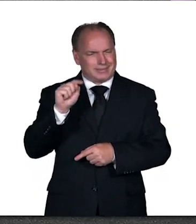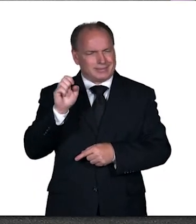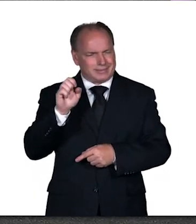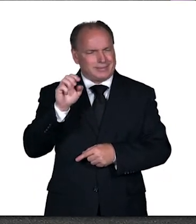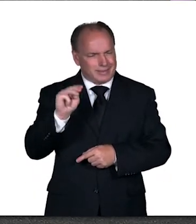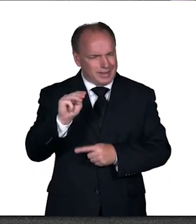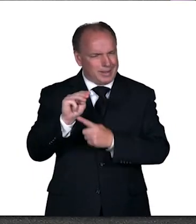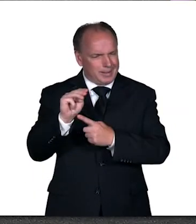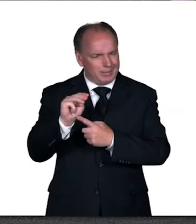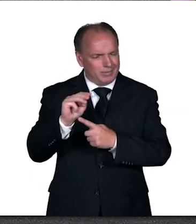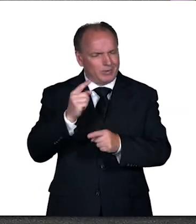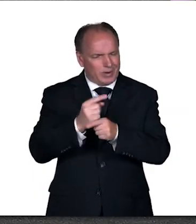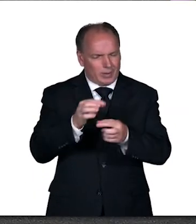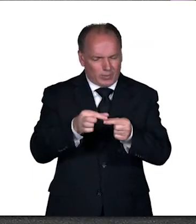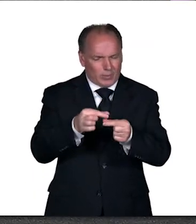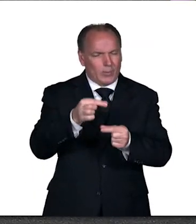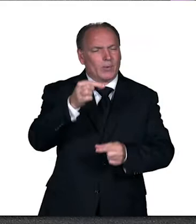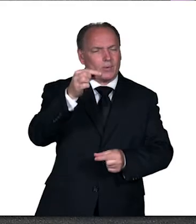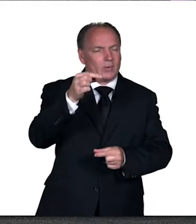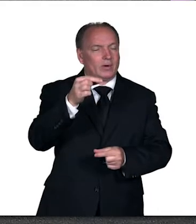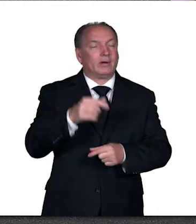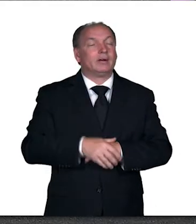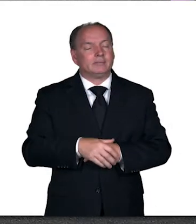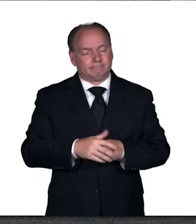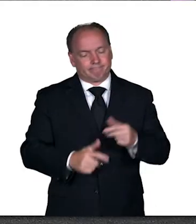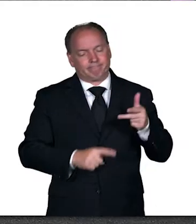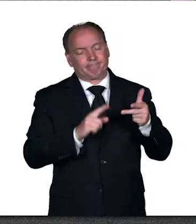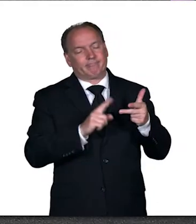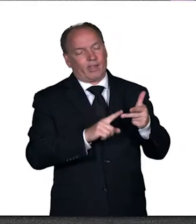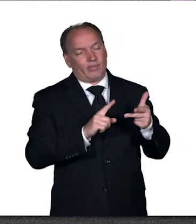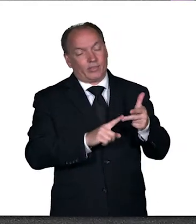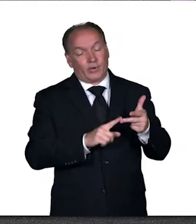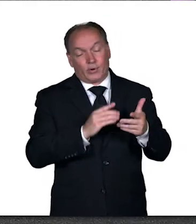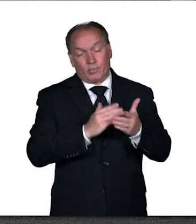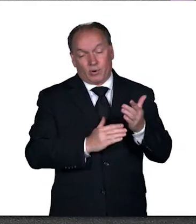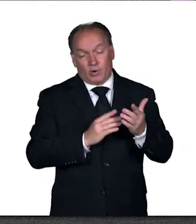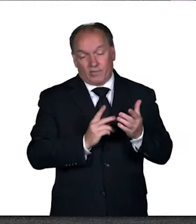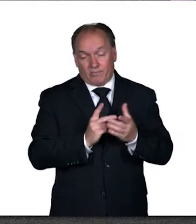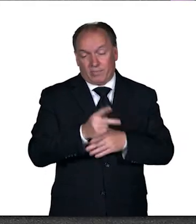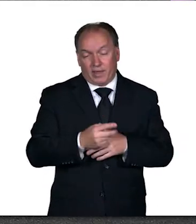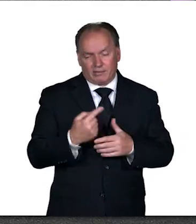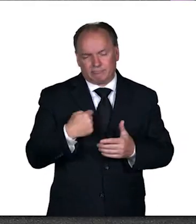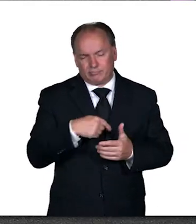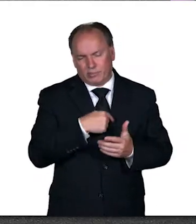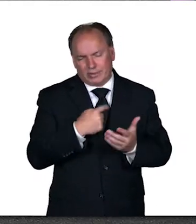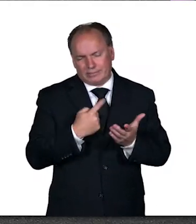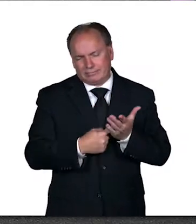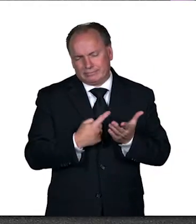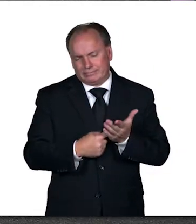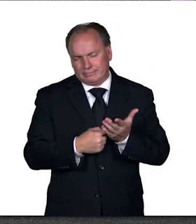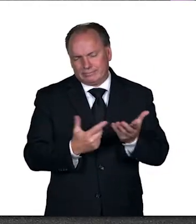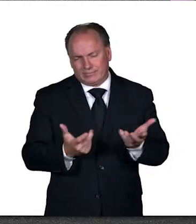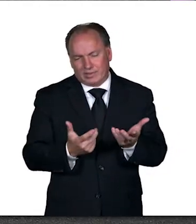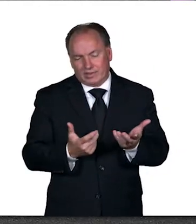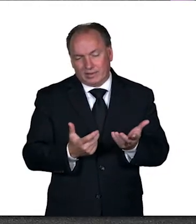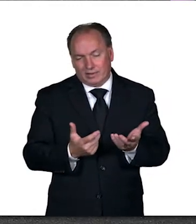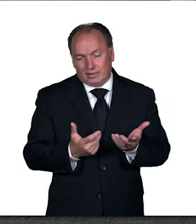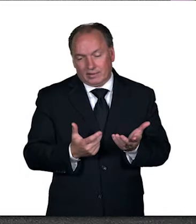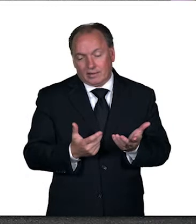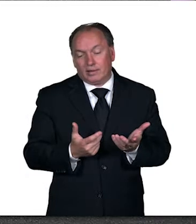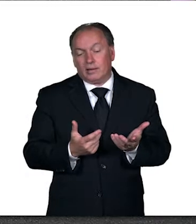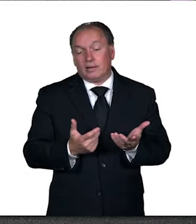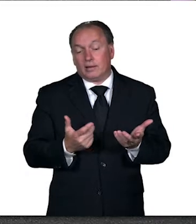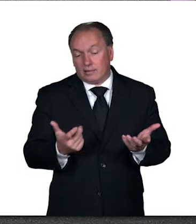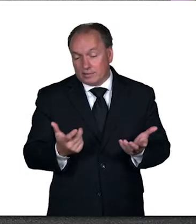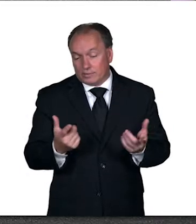it was the stem. Great job. And our third part of our plant that we talked about were the parts